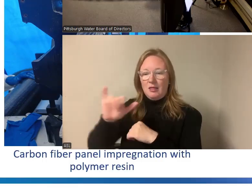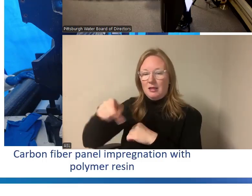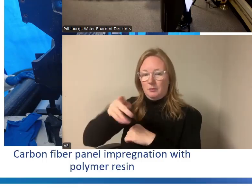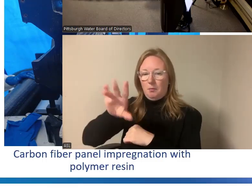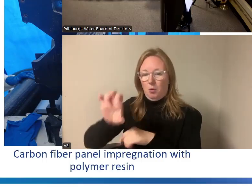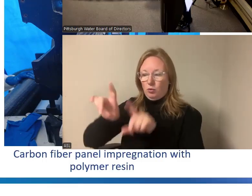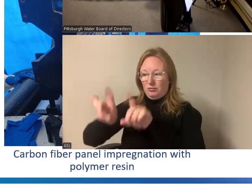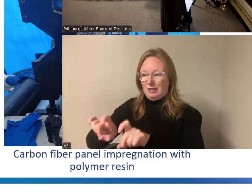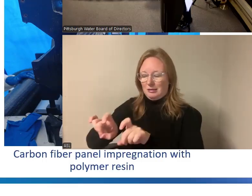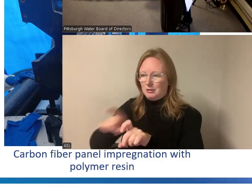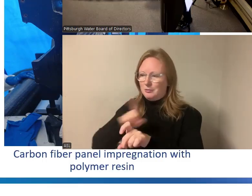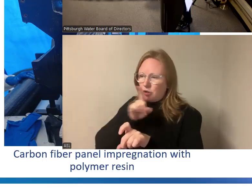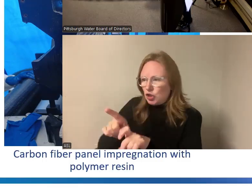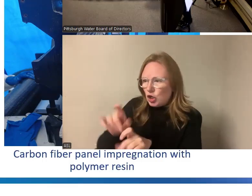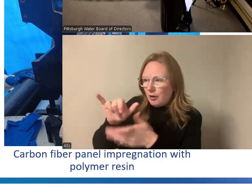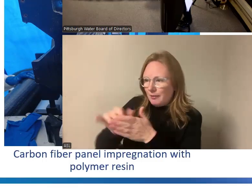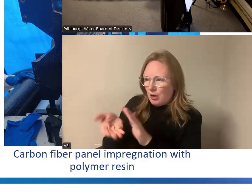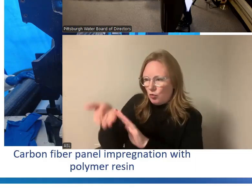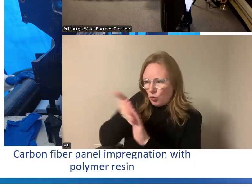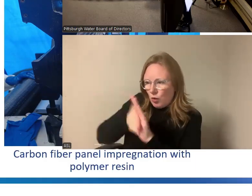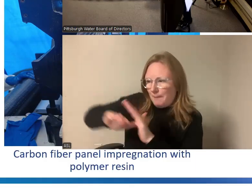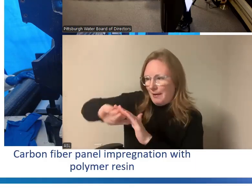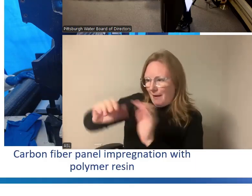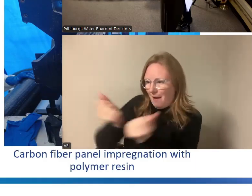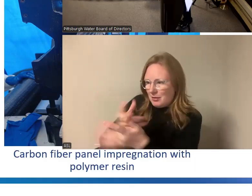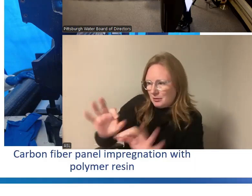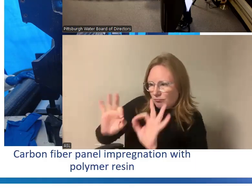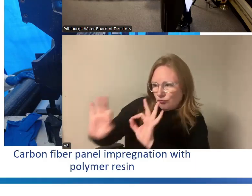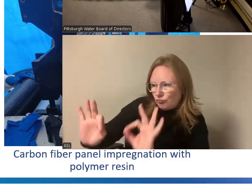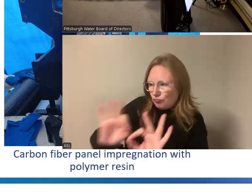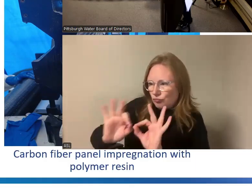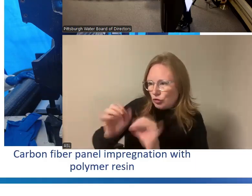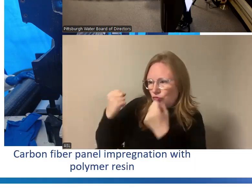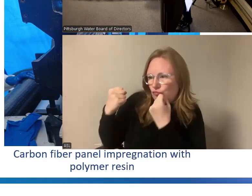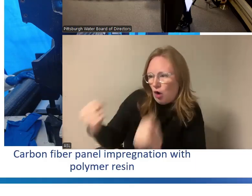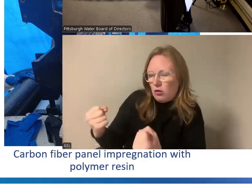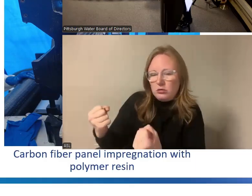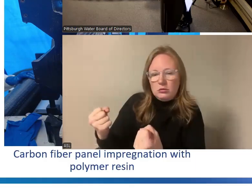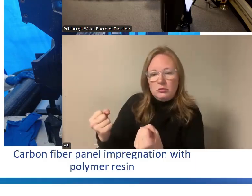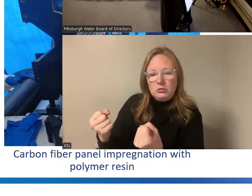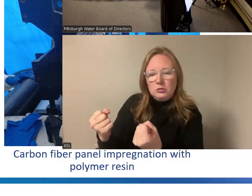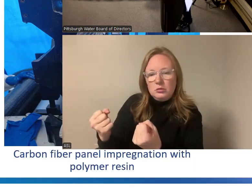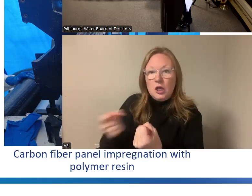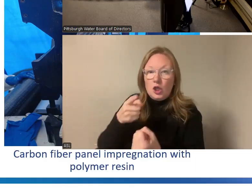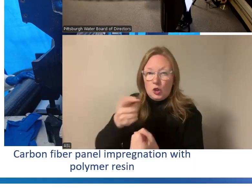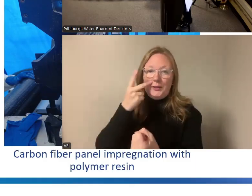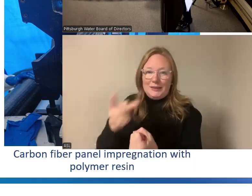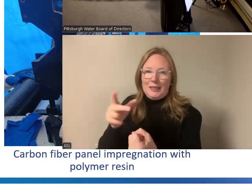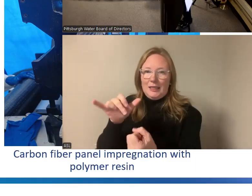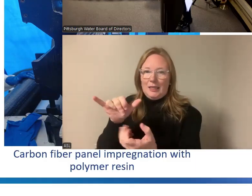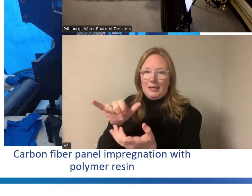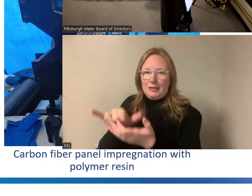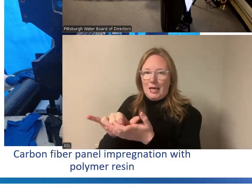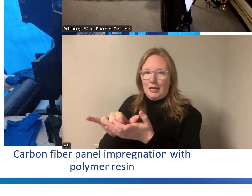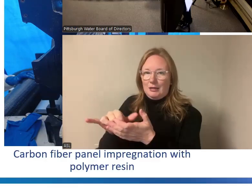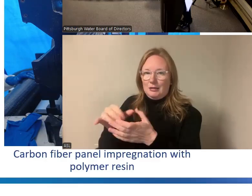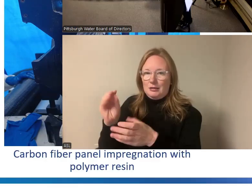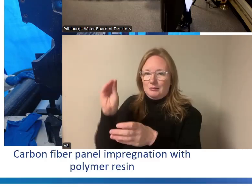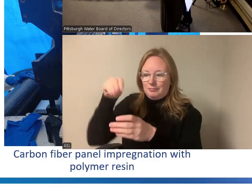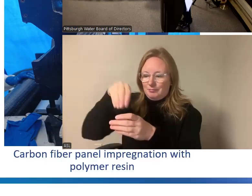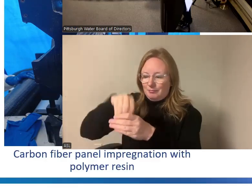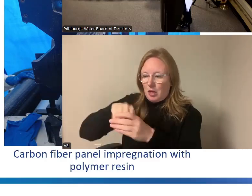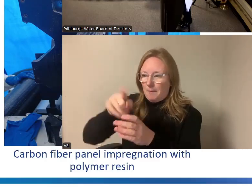the individual CFRP wrapping panels. And you can see where they're doing the impregnation of the